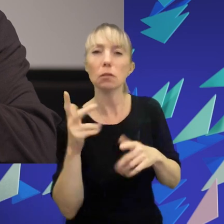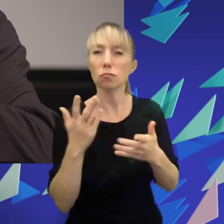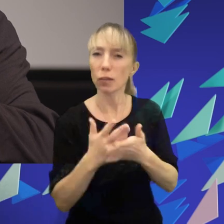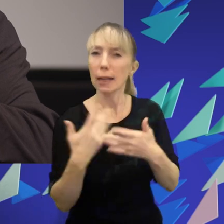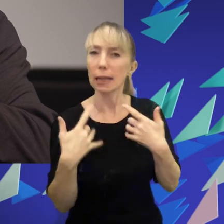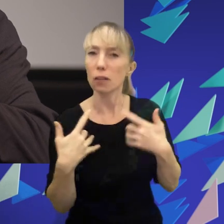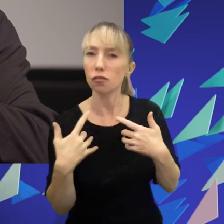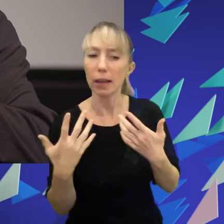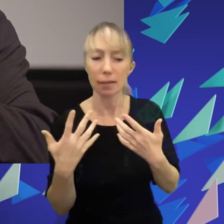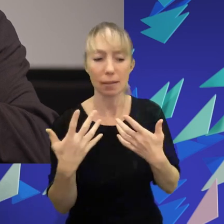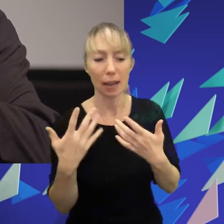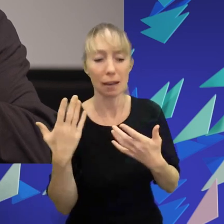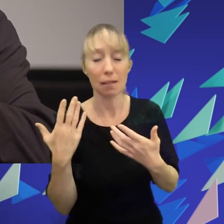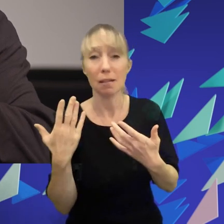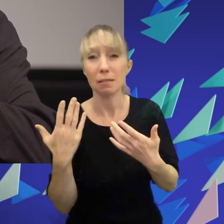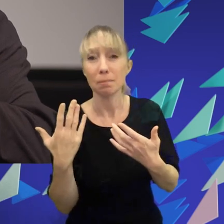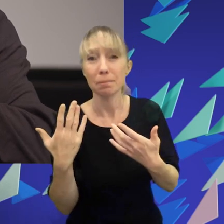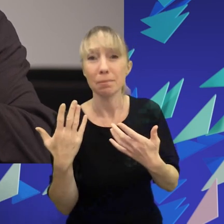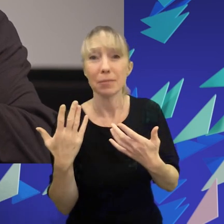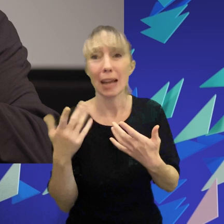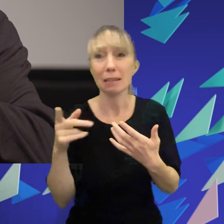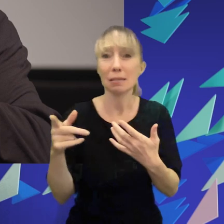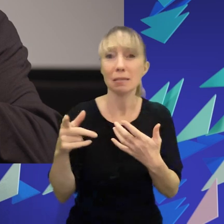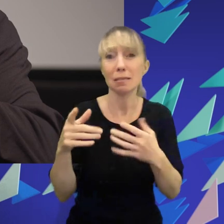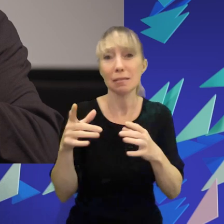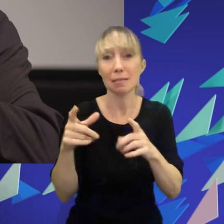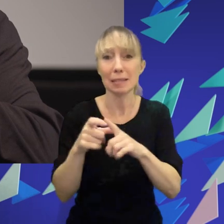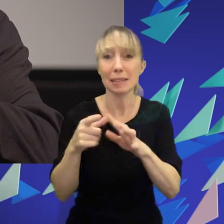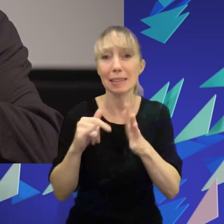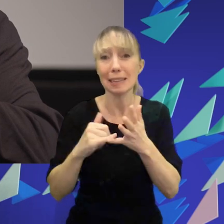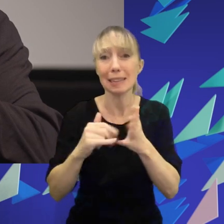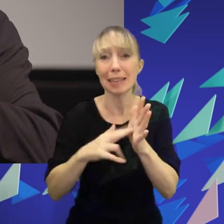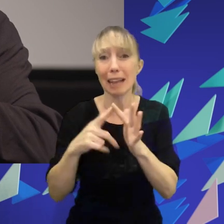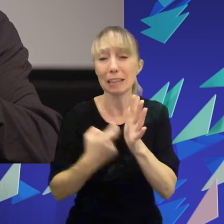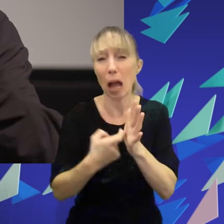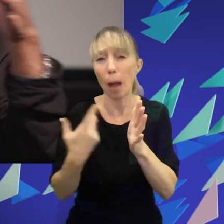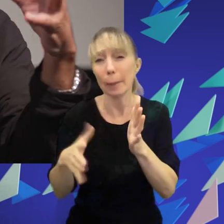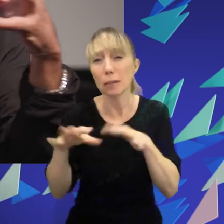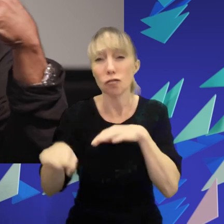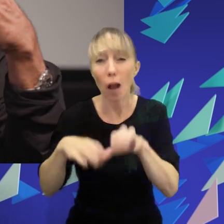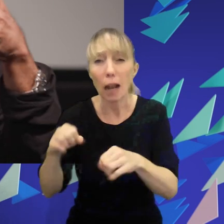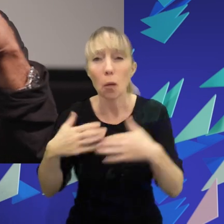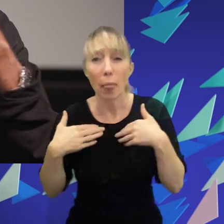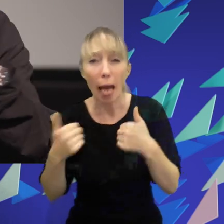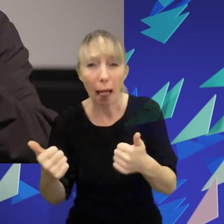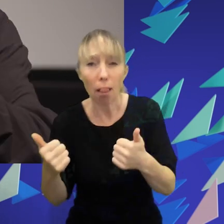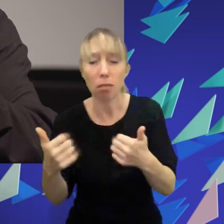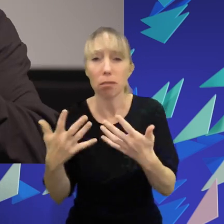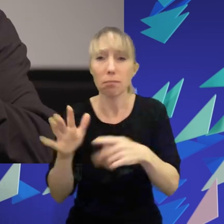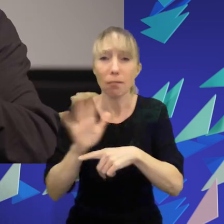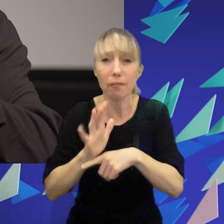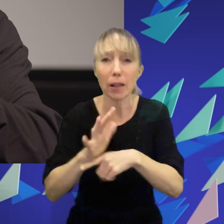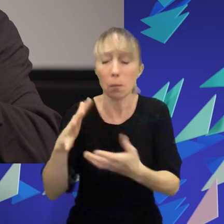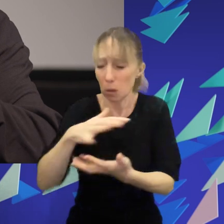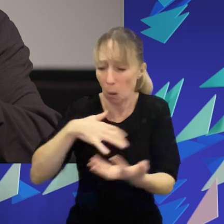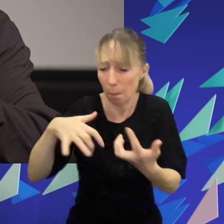the end, Ryuichi was, you know, going through a difficult time with his health and thing, and the film was very complex. We were getting